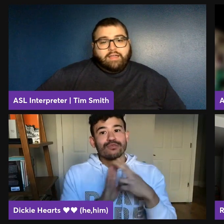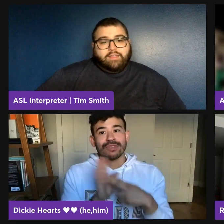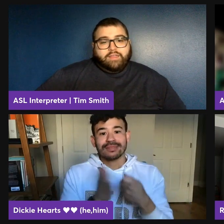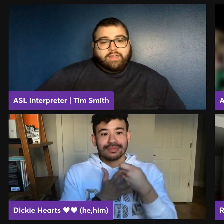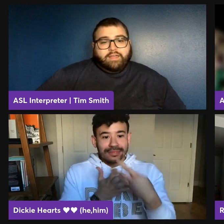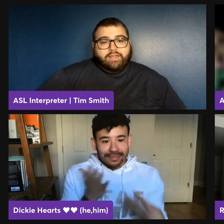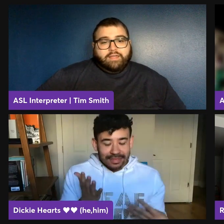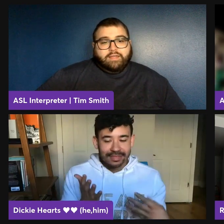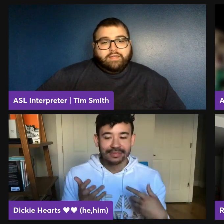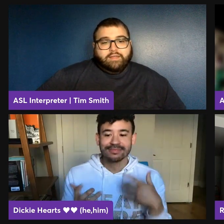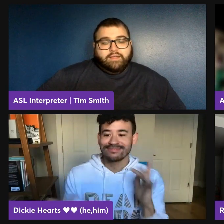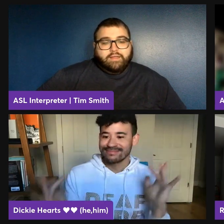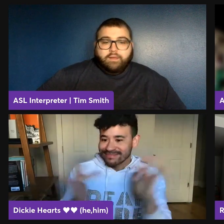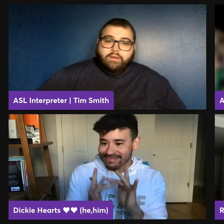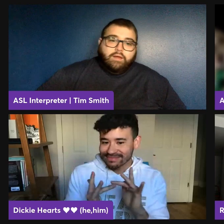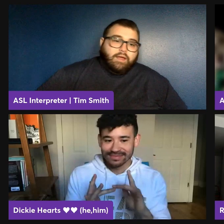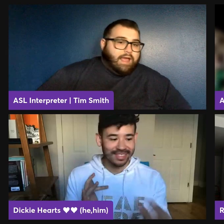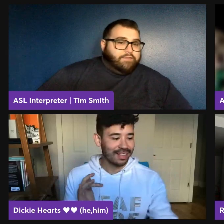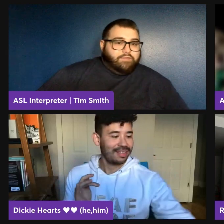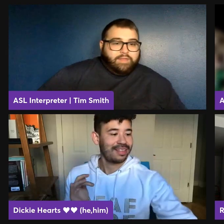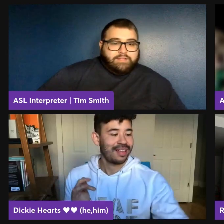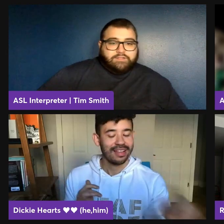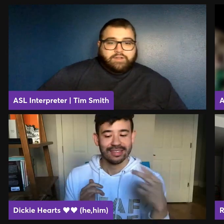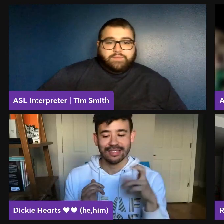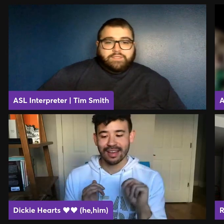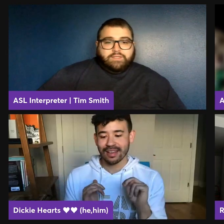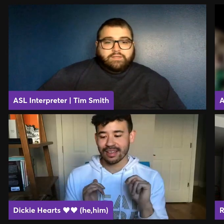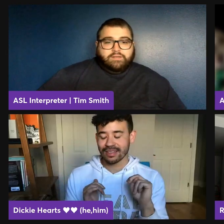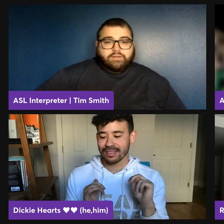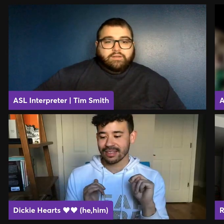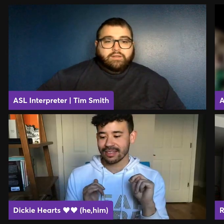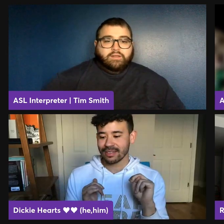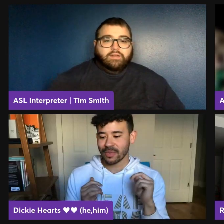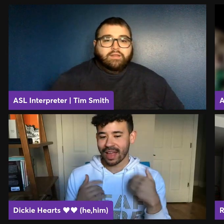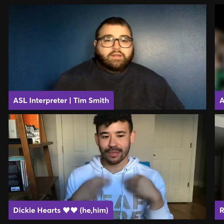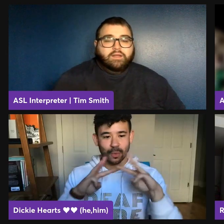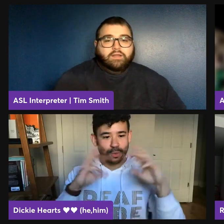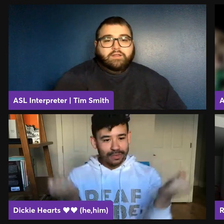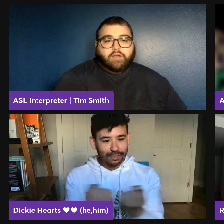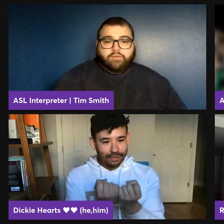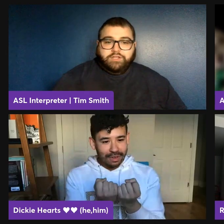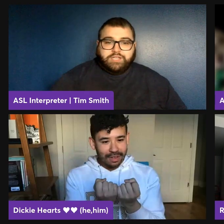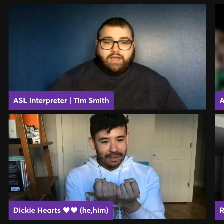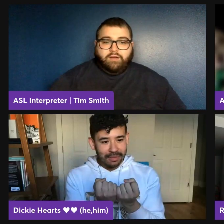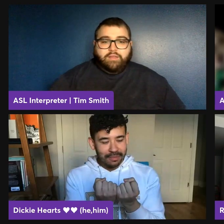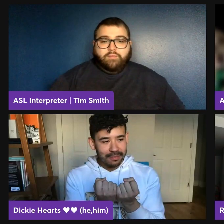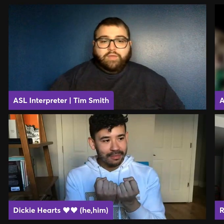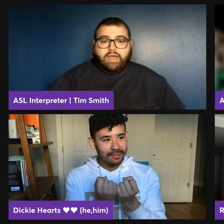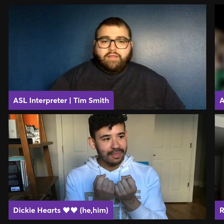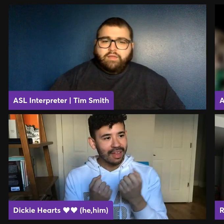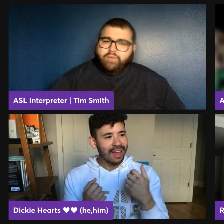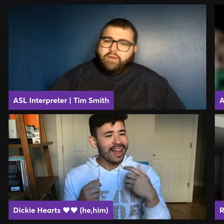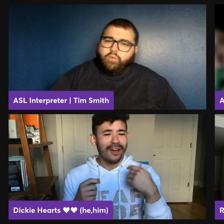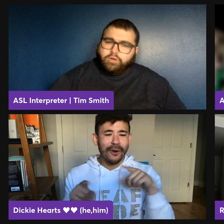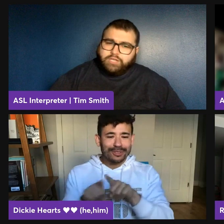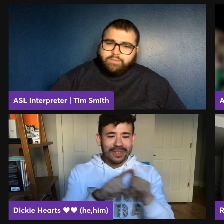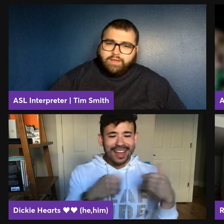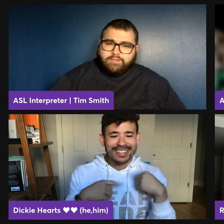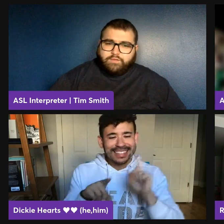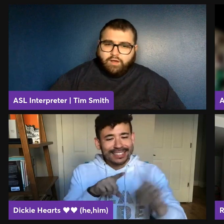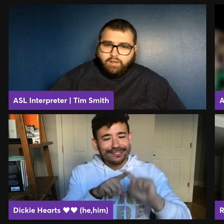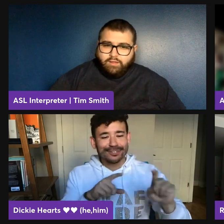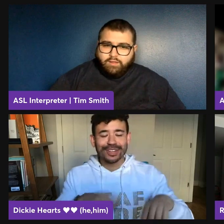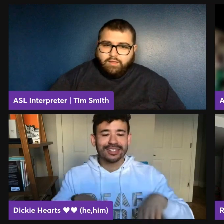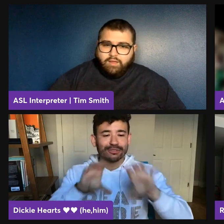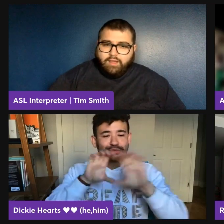I think after I read that script, you know, I reached out, and then we had a workshop